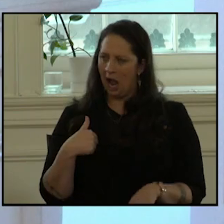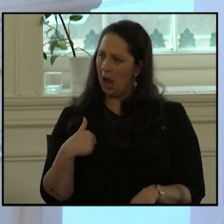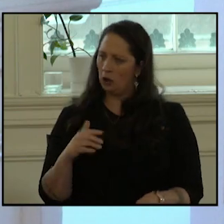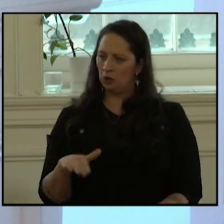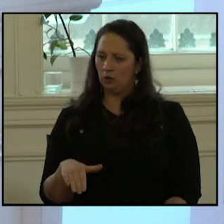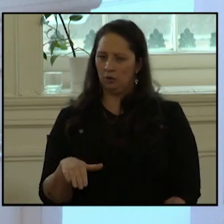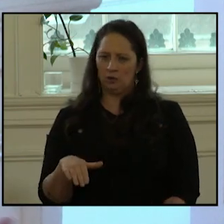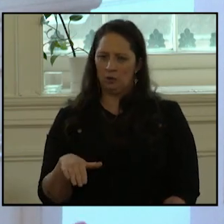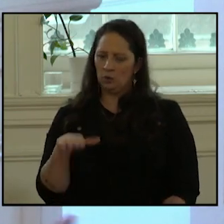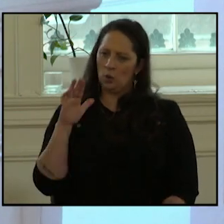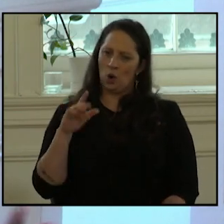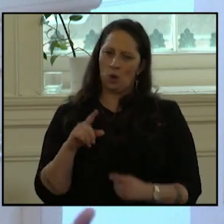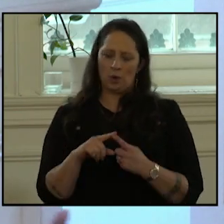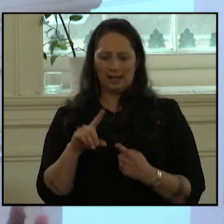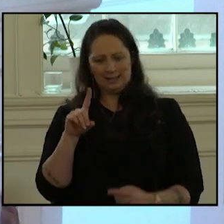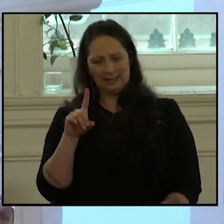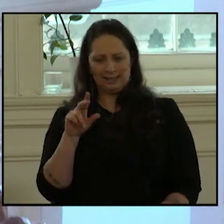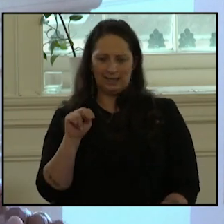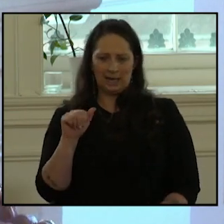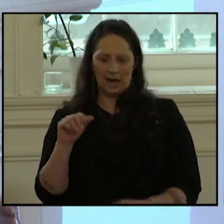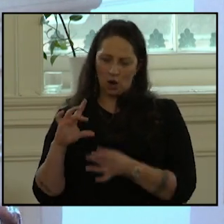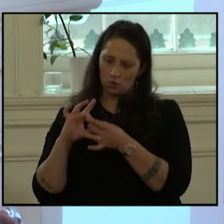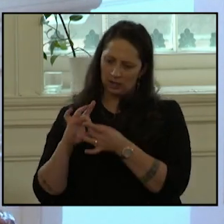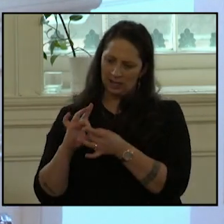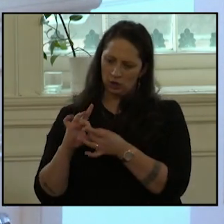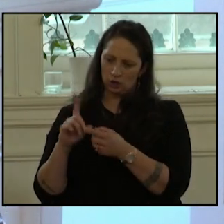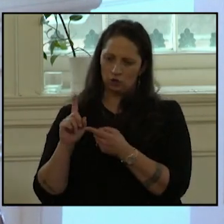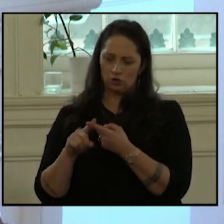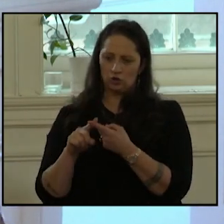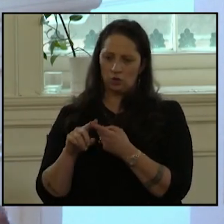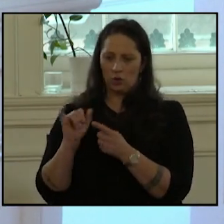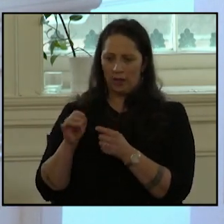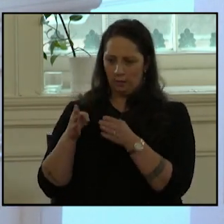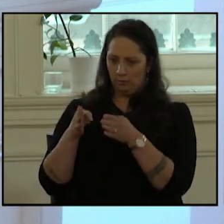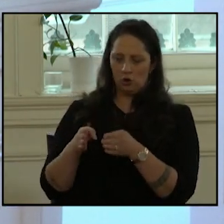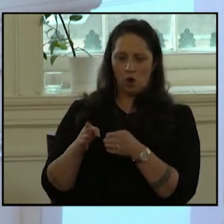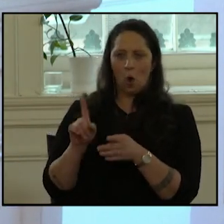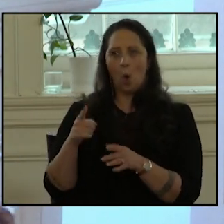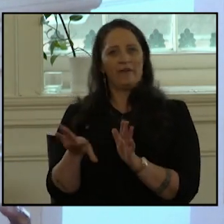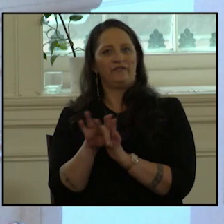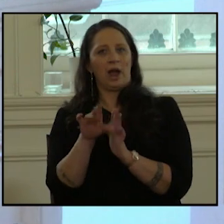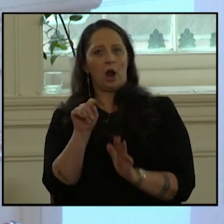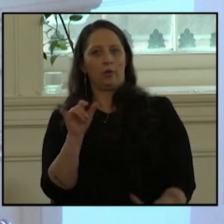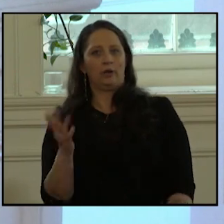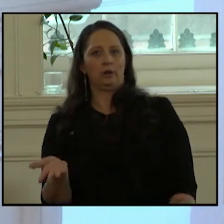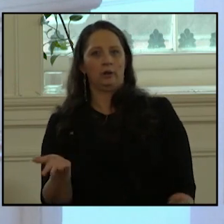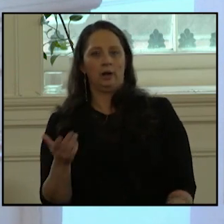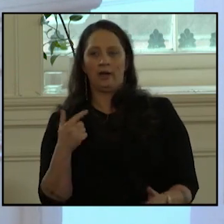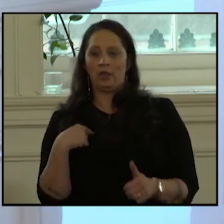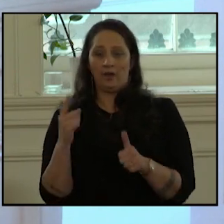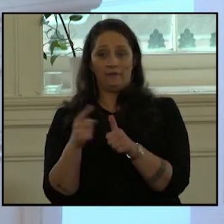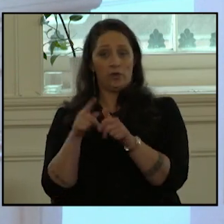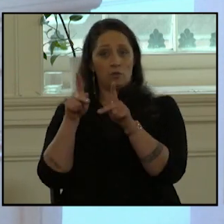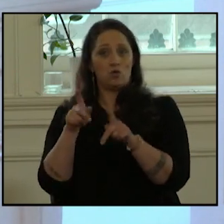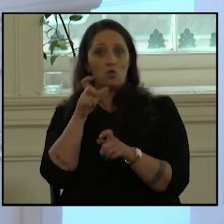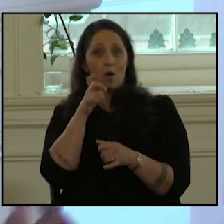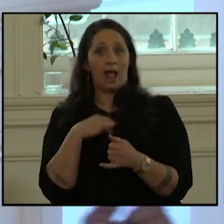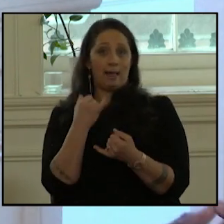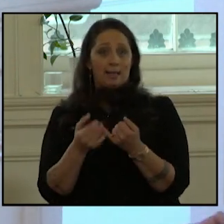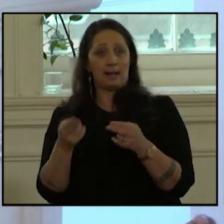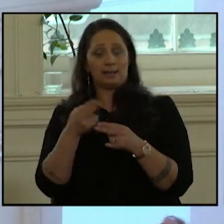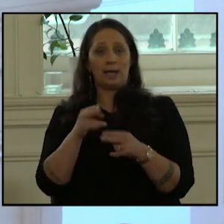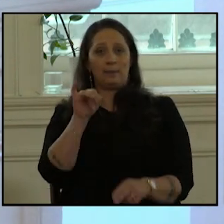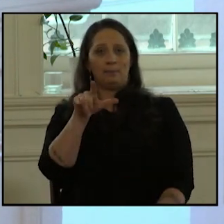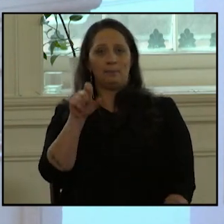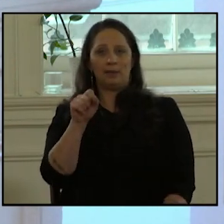like a DNA relationship to the surname, only to discover I've just found the first person that had that name, and